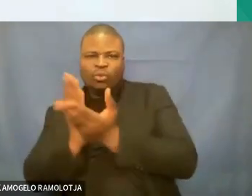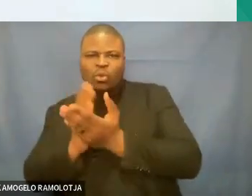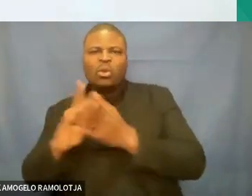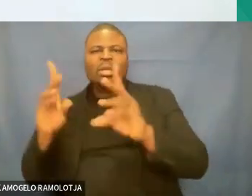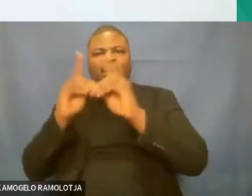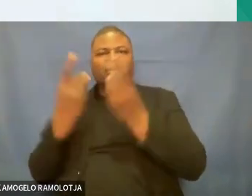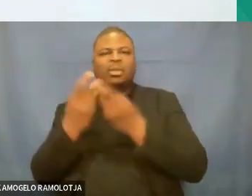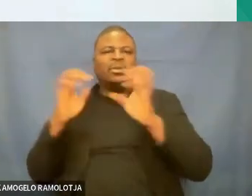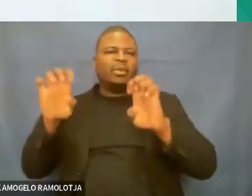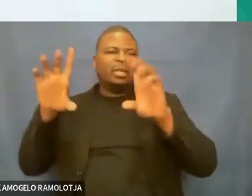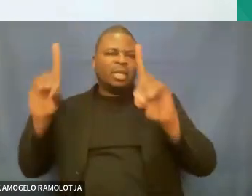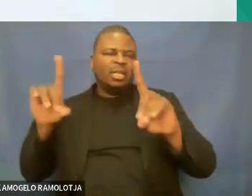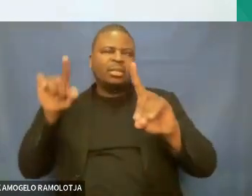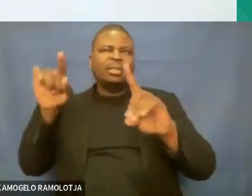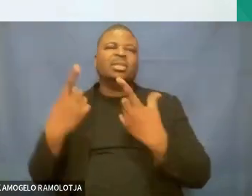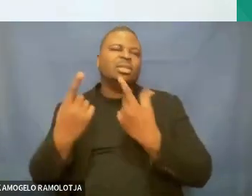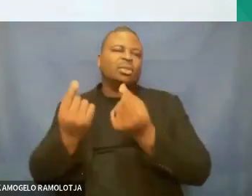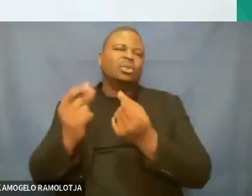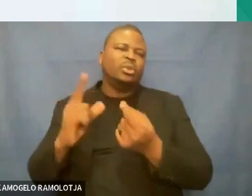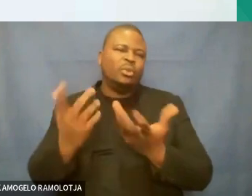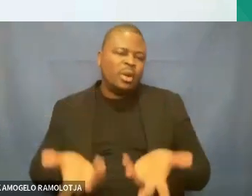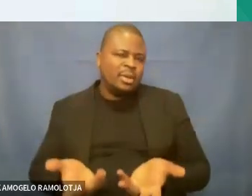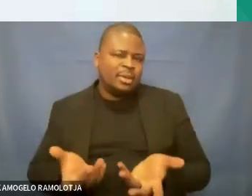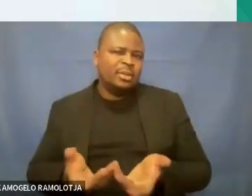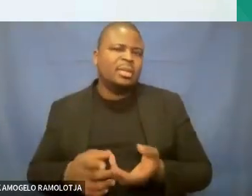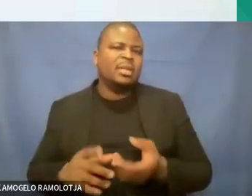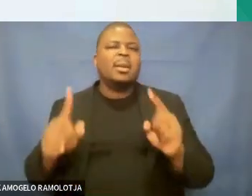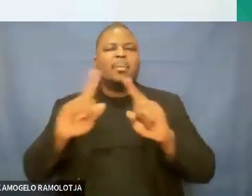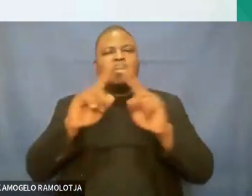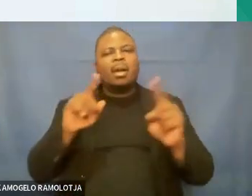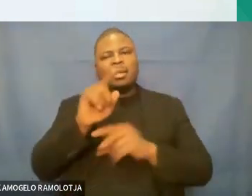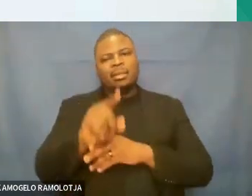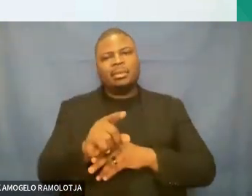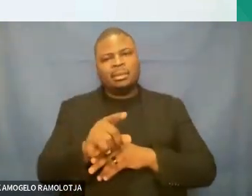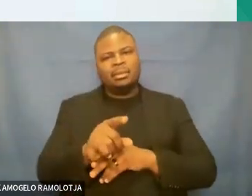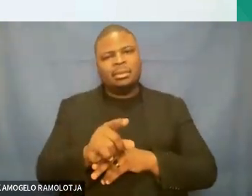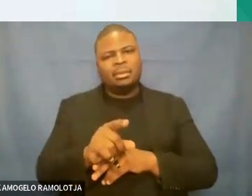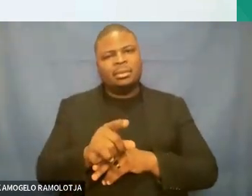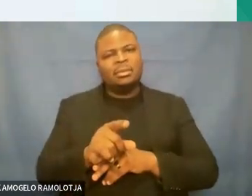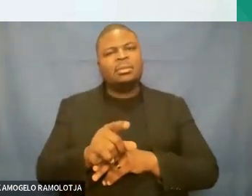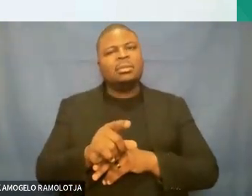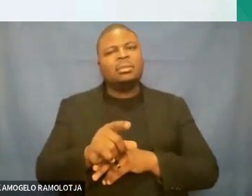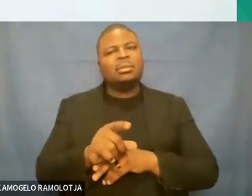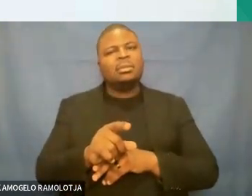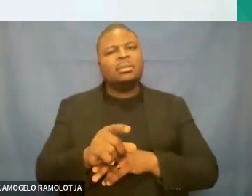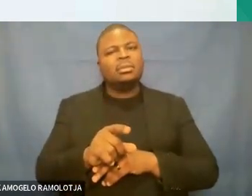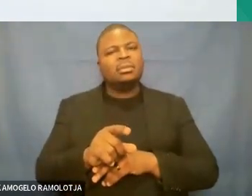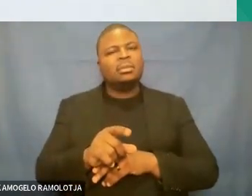to those questions as we move into the next speaker. So it's,